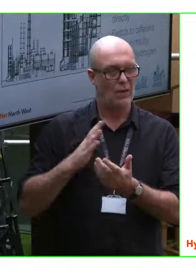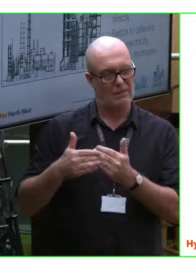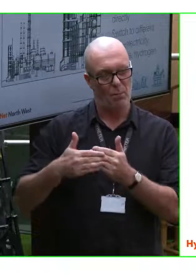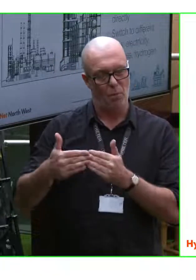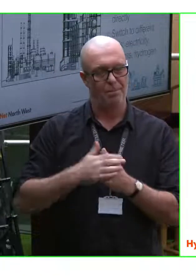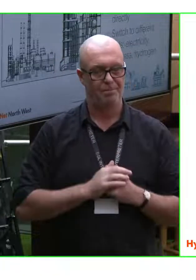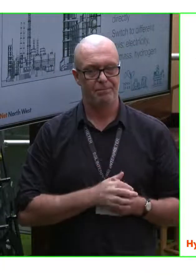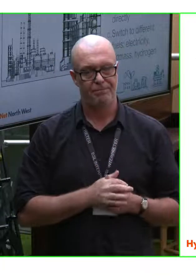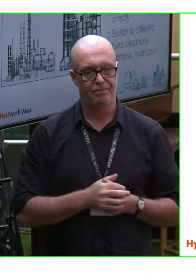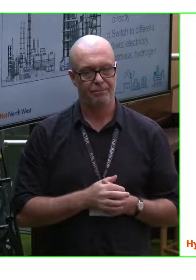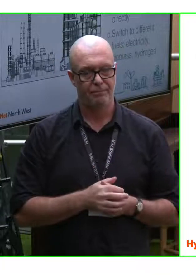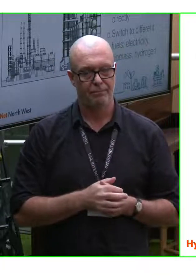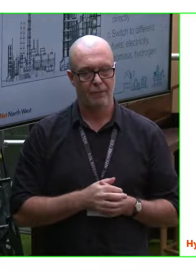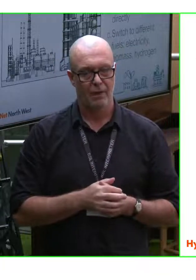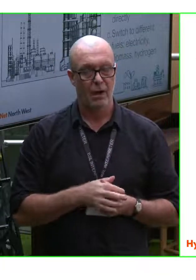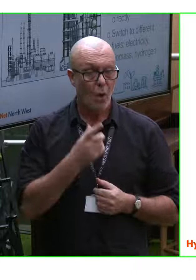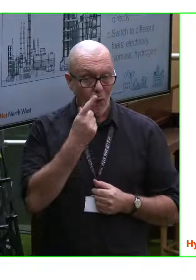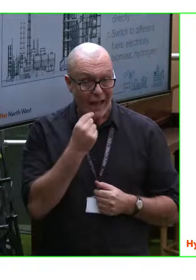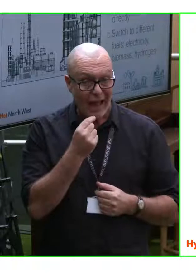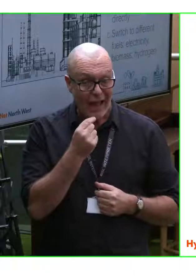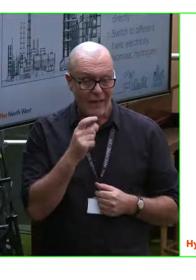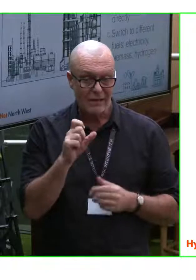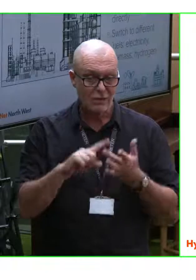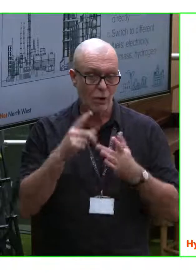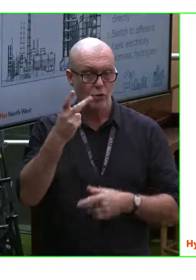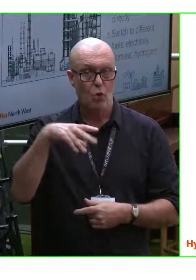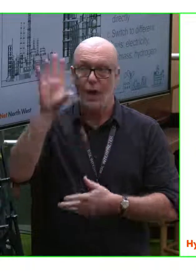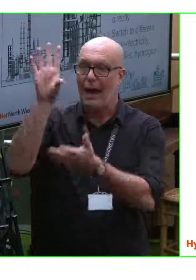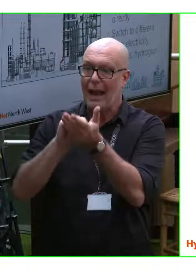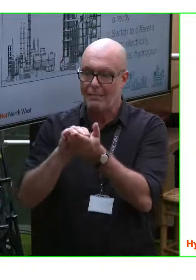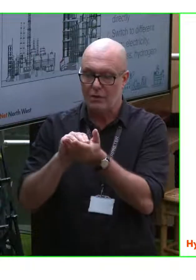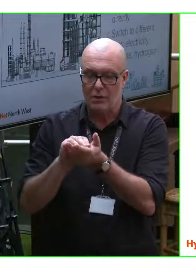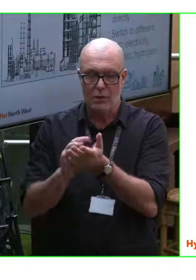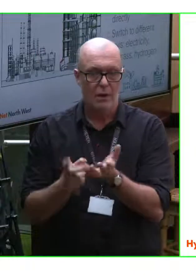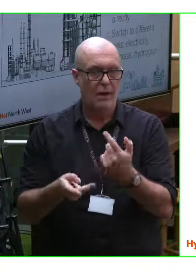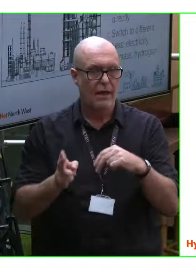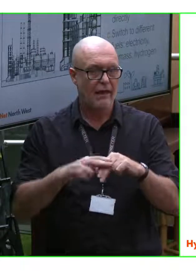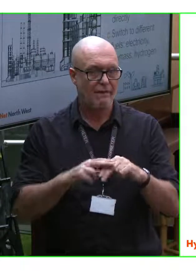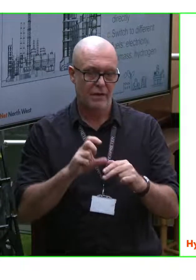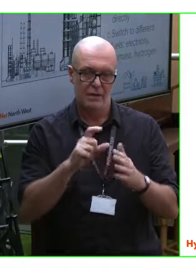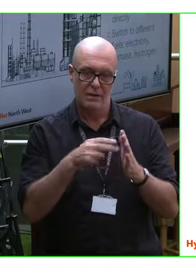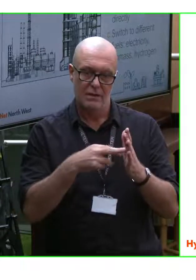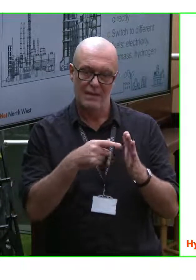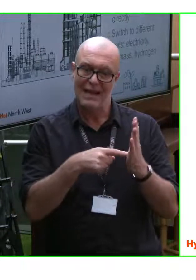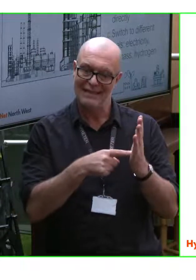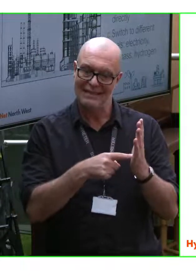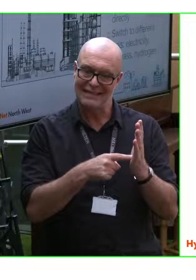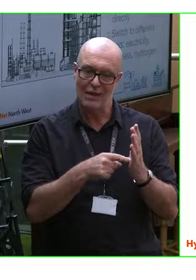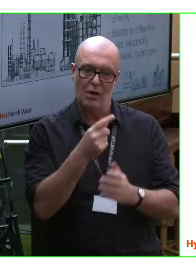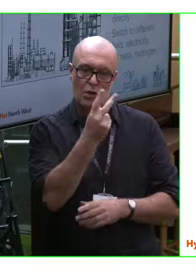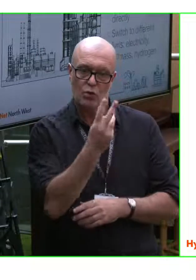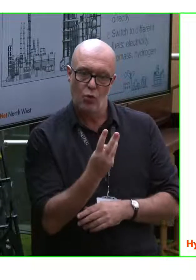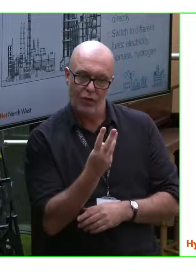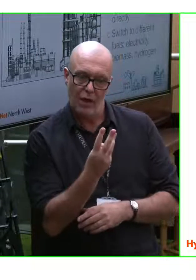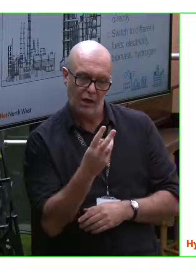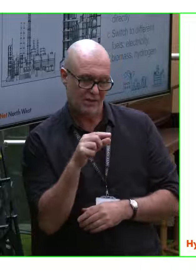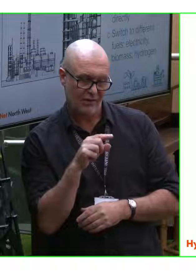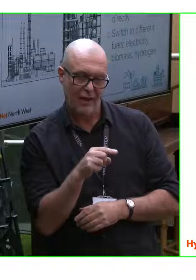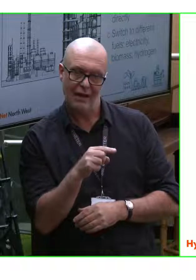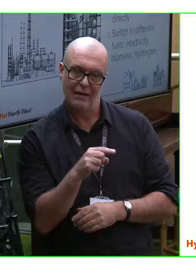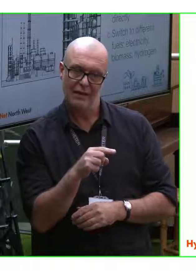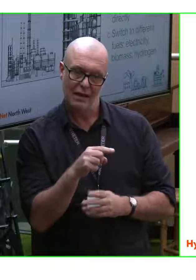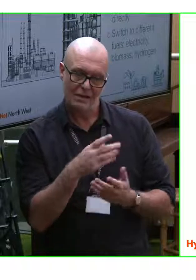that. We can capture carbon directly. If I take a cement works, 2/3 of those emissions are inherent in the